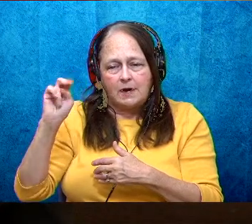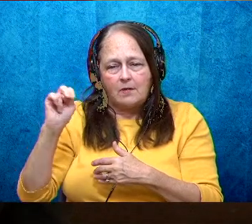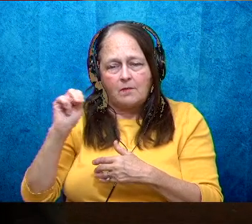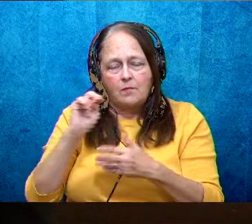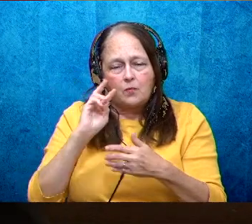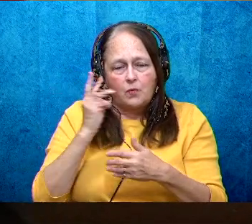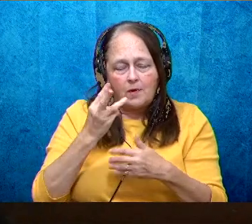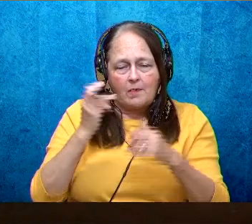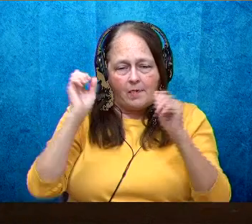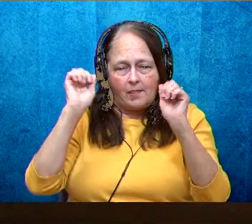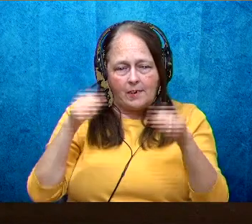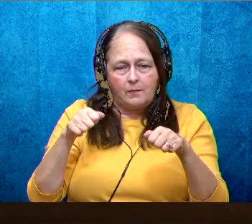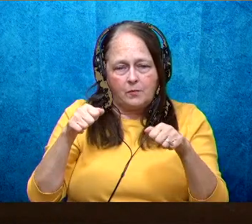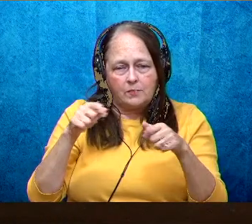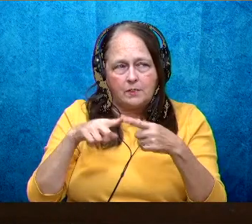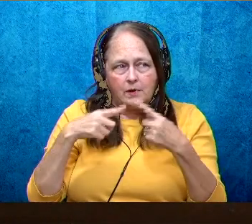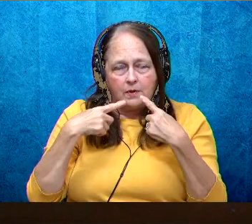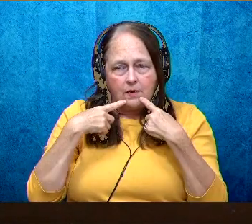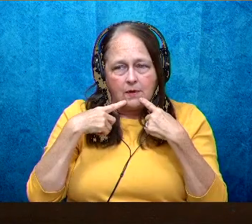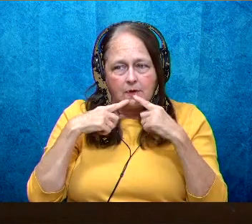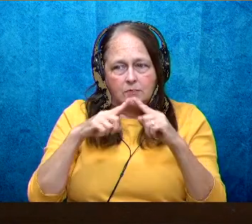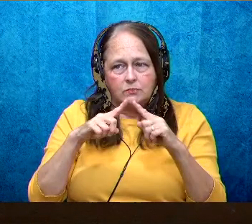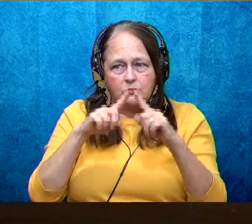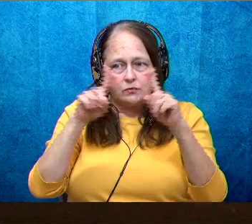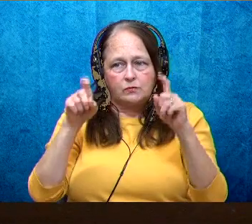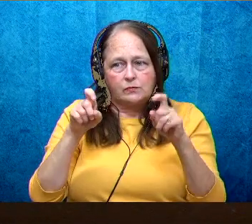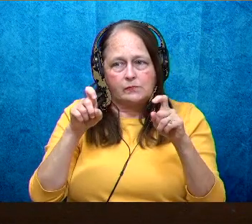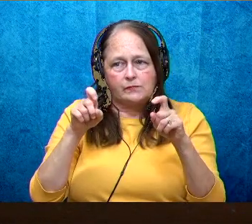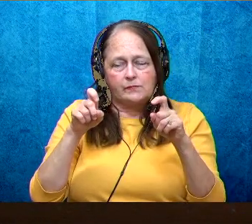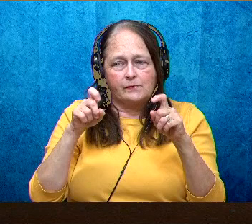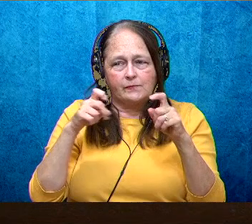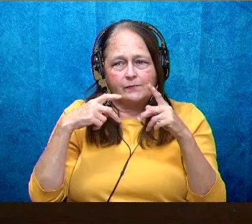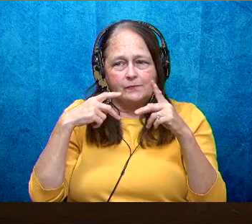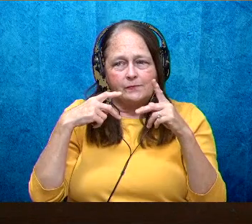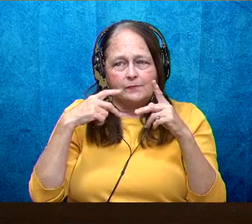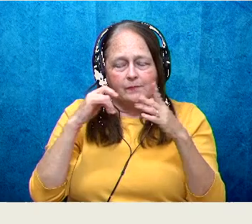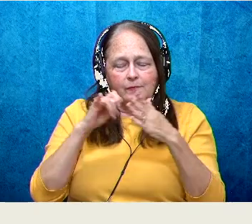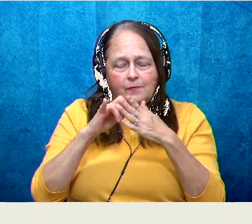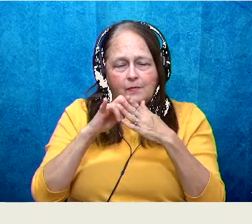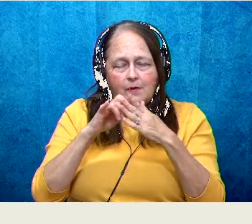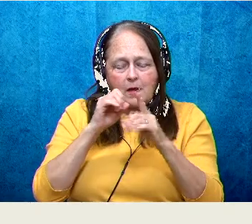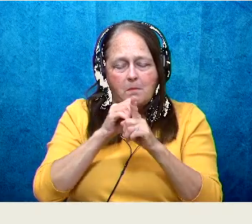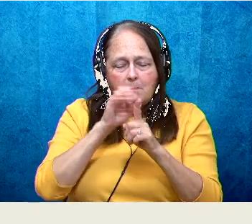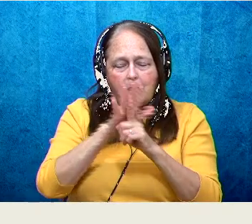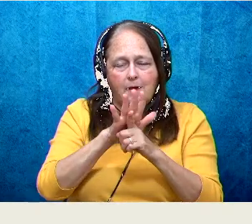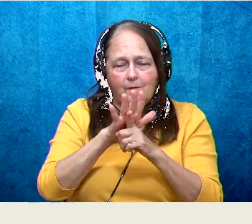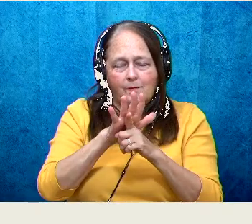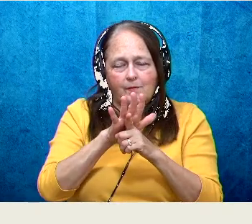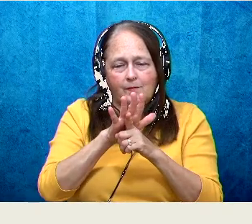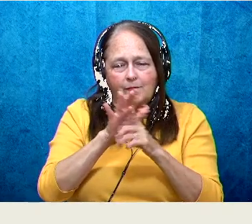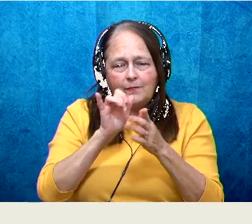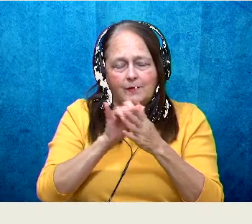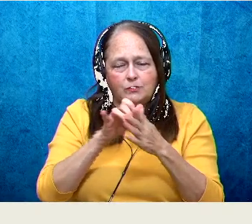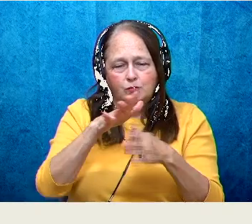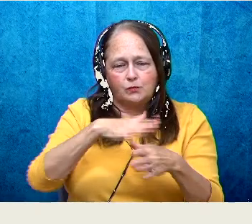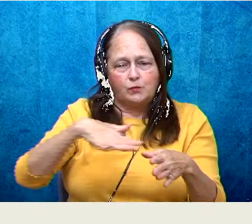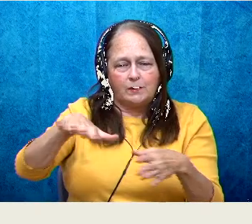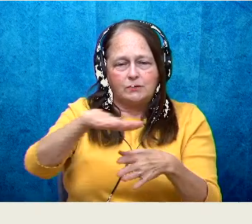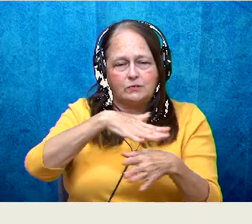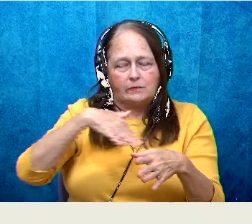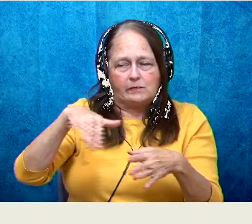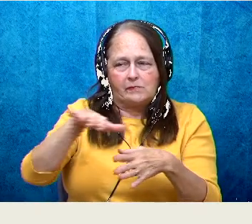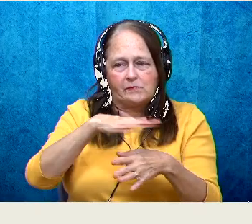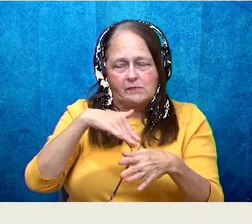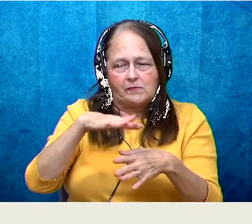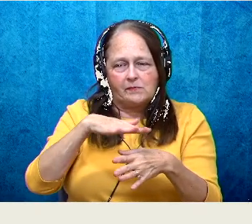have we been able to answer this essential question? How does the physical geography impact life in this region? Think about that for a